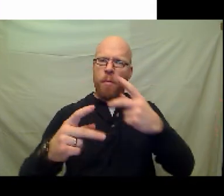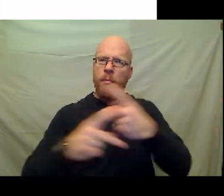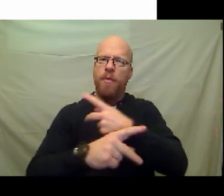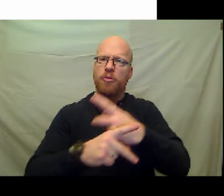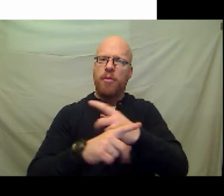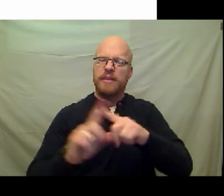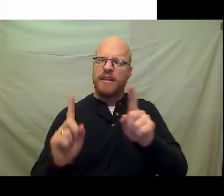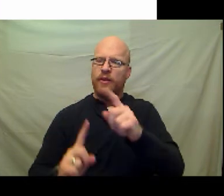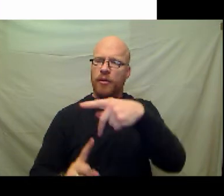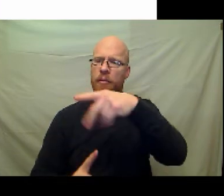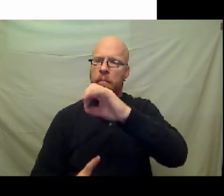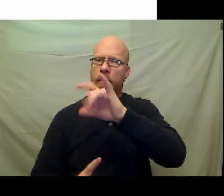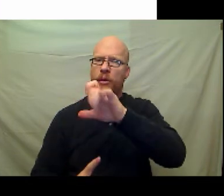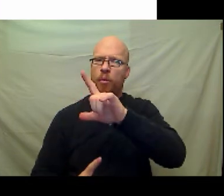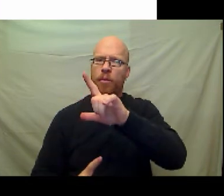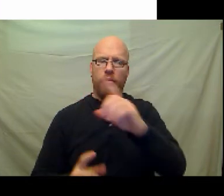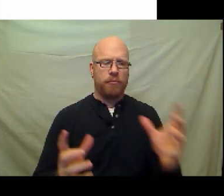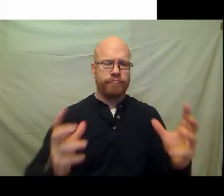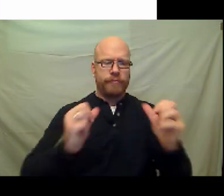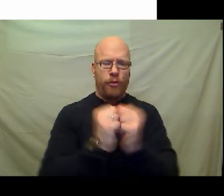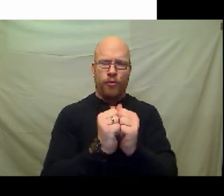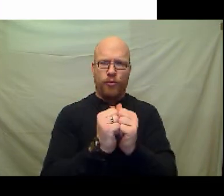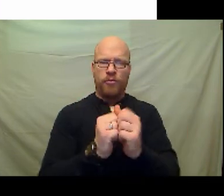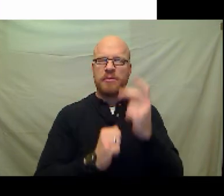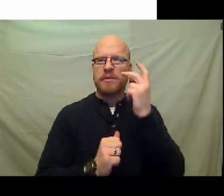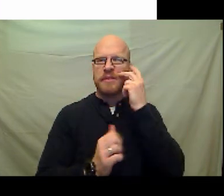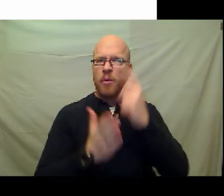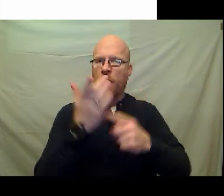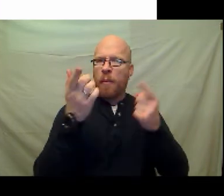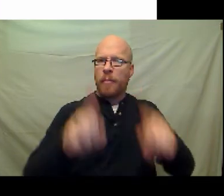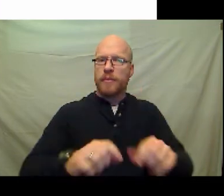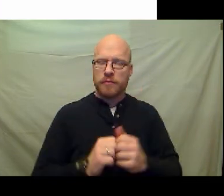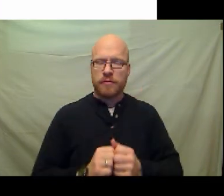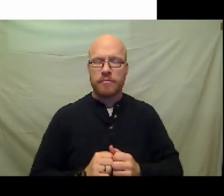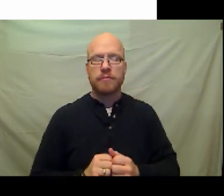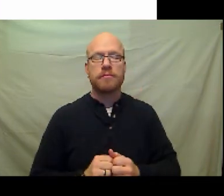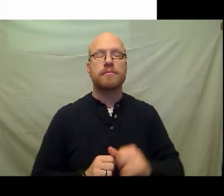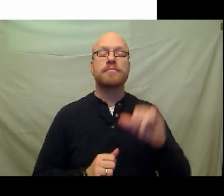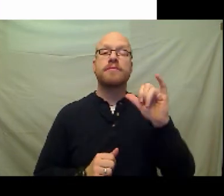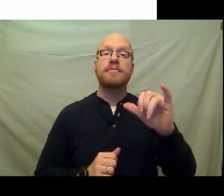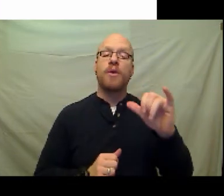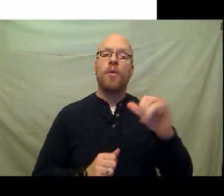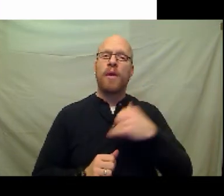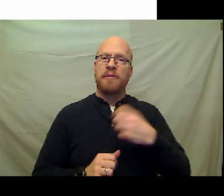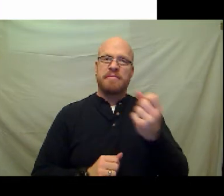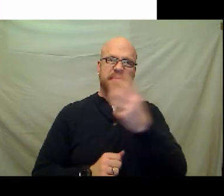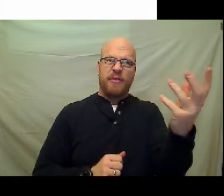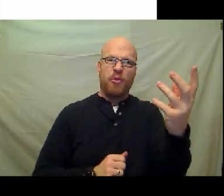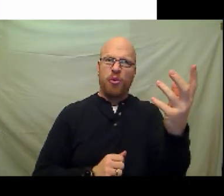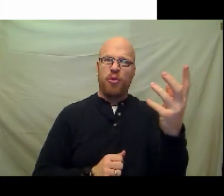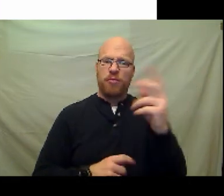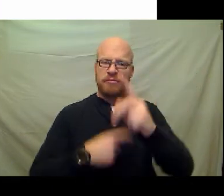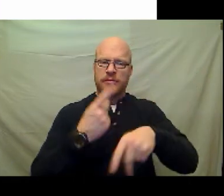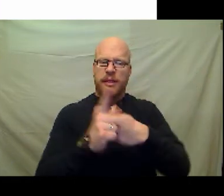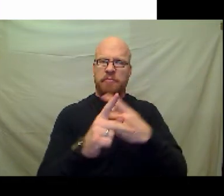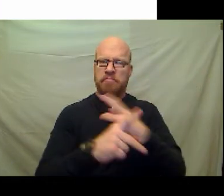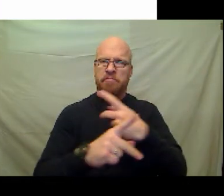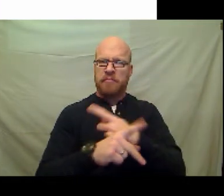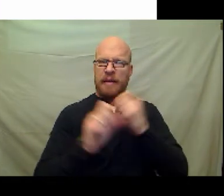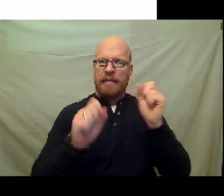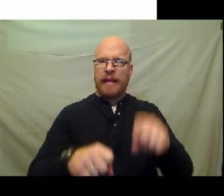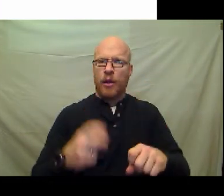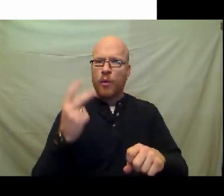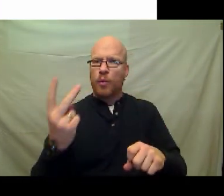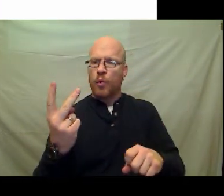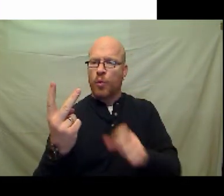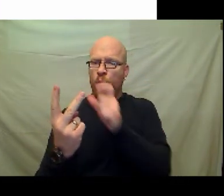Polynomials. Multiplying means we're going to multiply them together, and we'll see what happens.